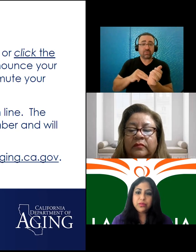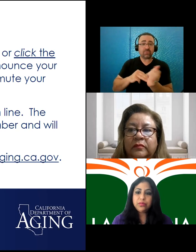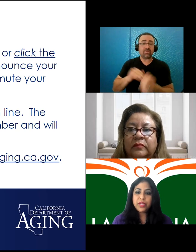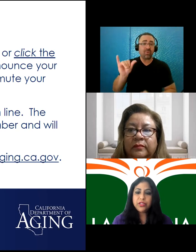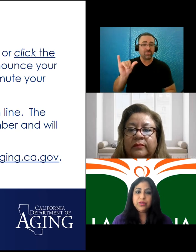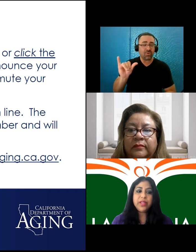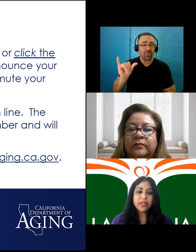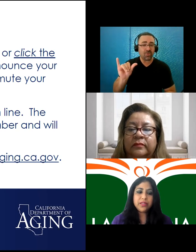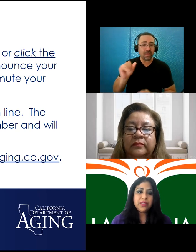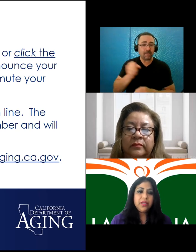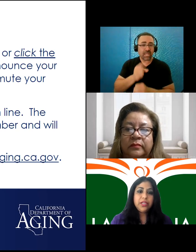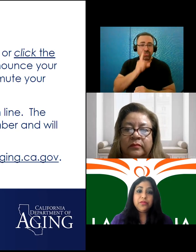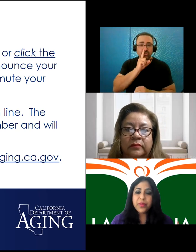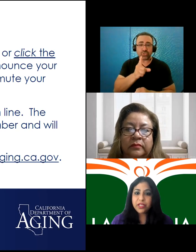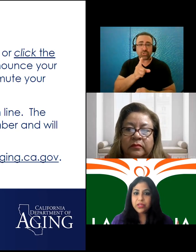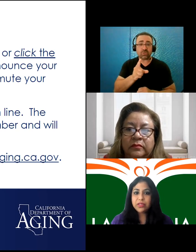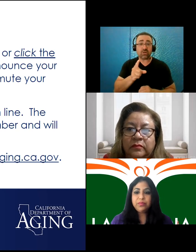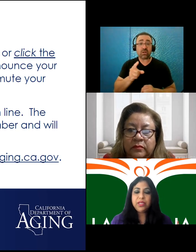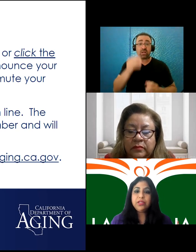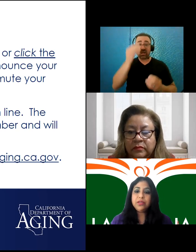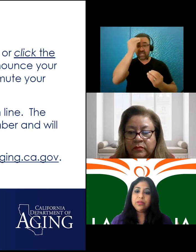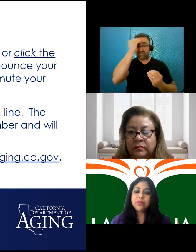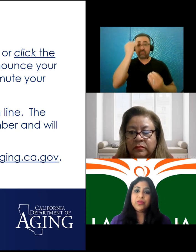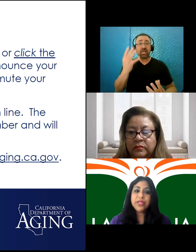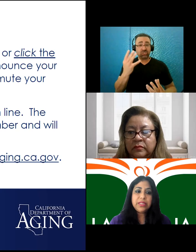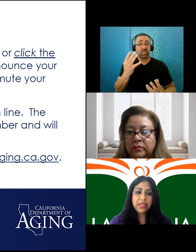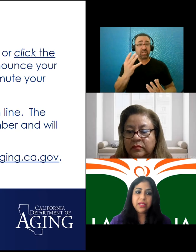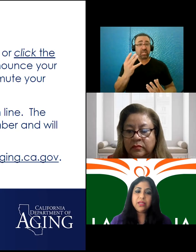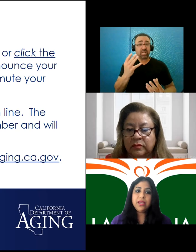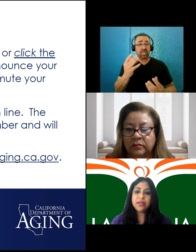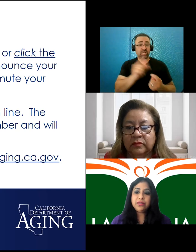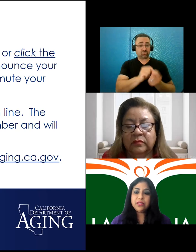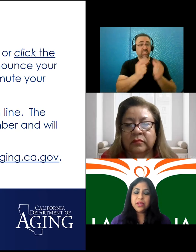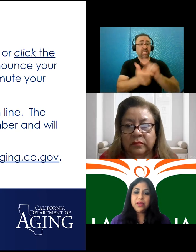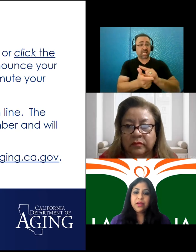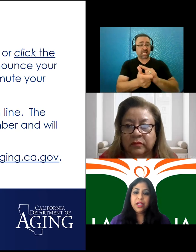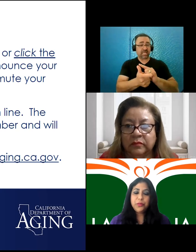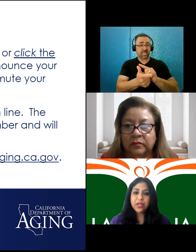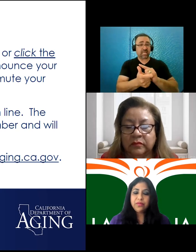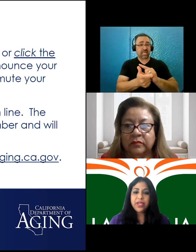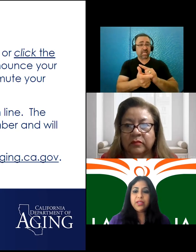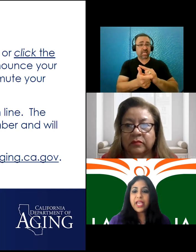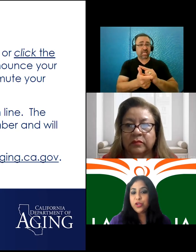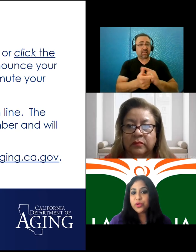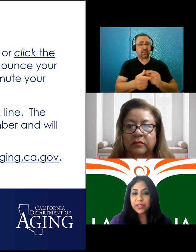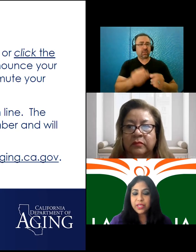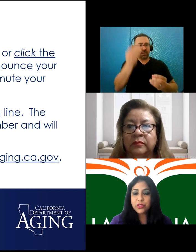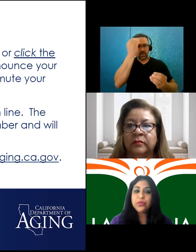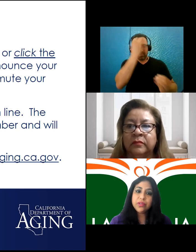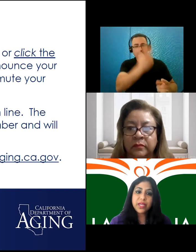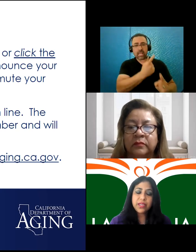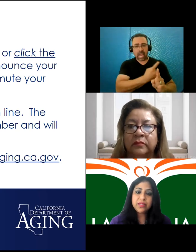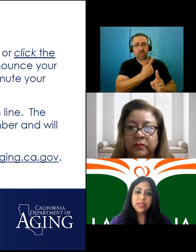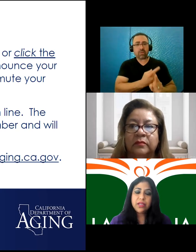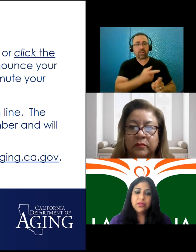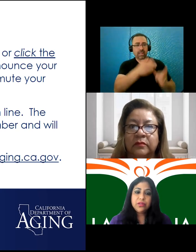just to make sure that the information is being translated and conveyed accurately to